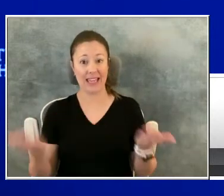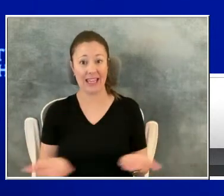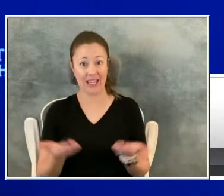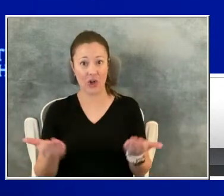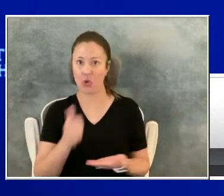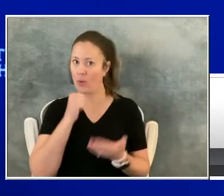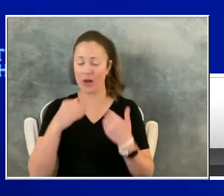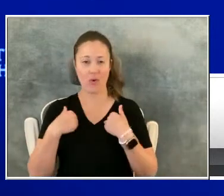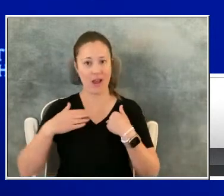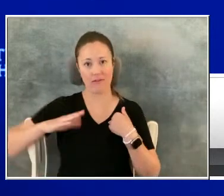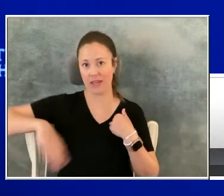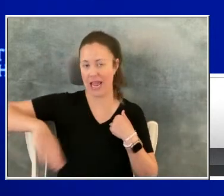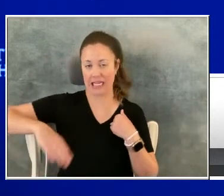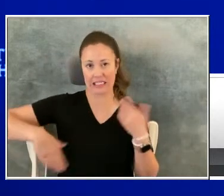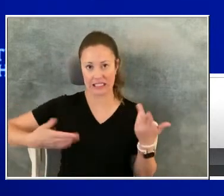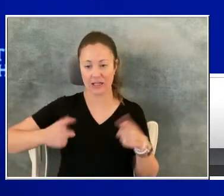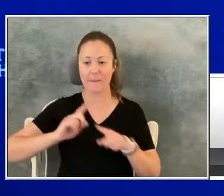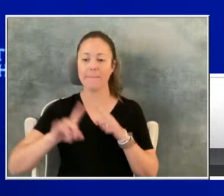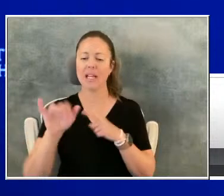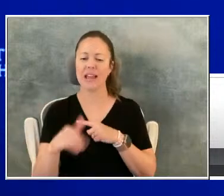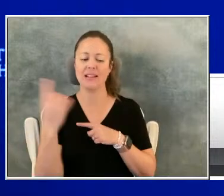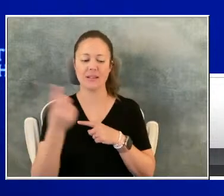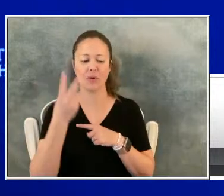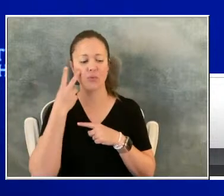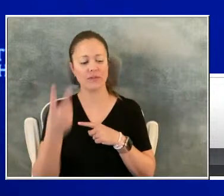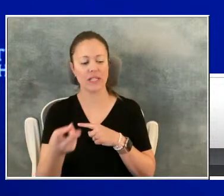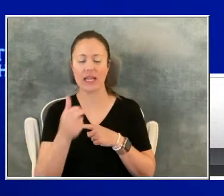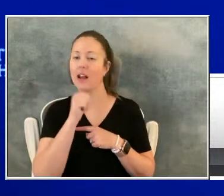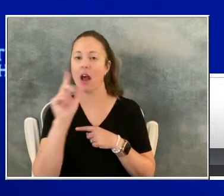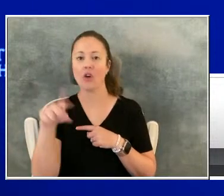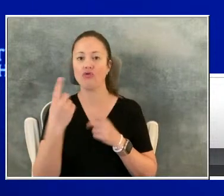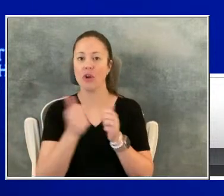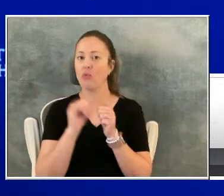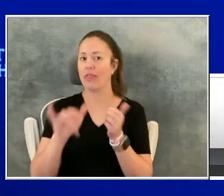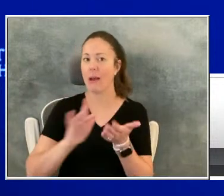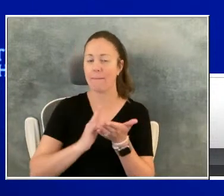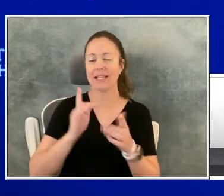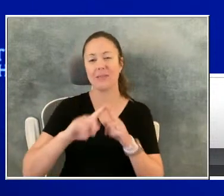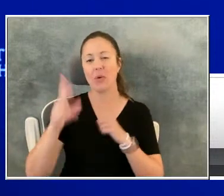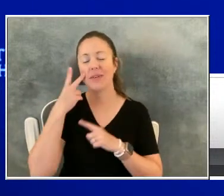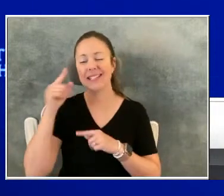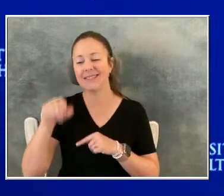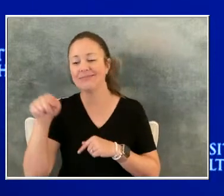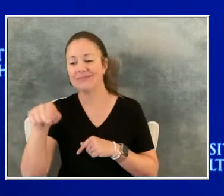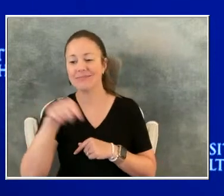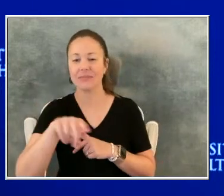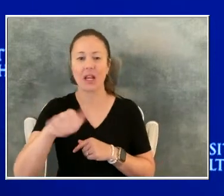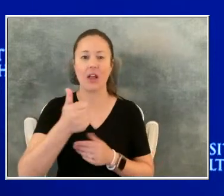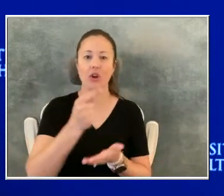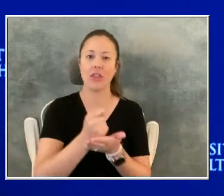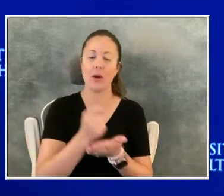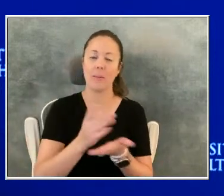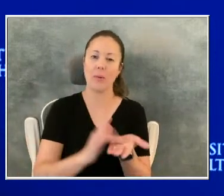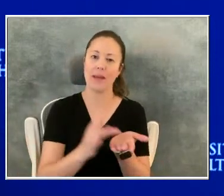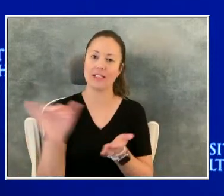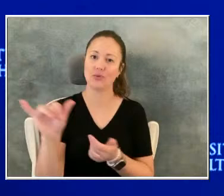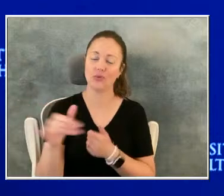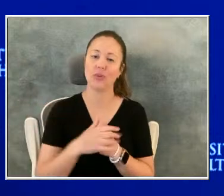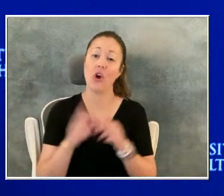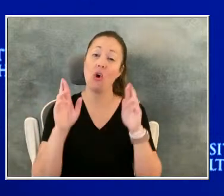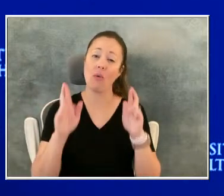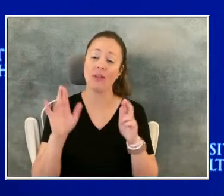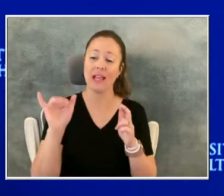yet, but this is something we've seen not just with this medicine, but other therapeutics as well. Hopefully that